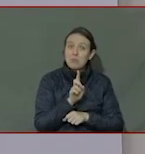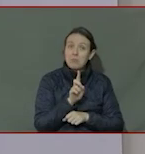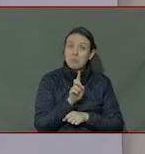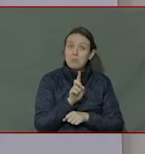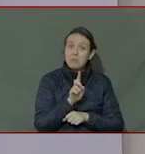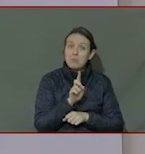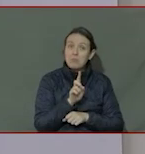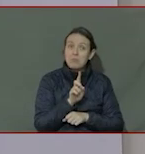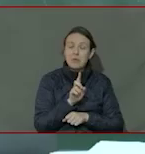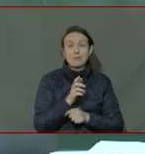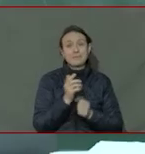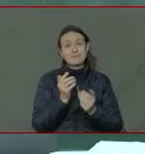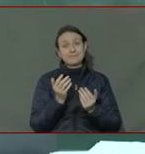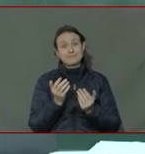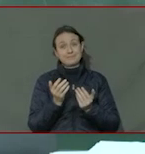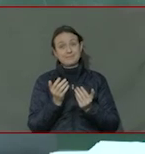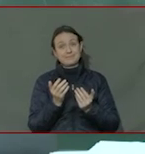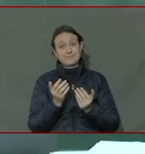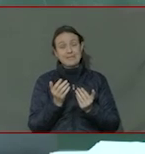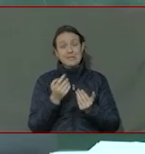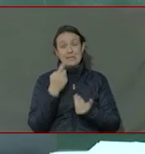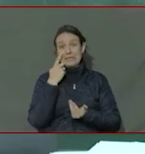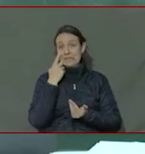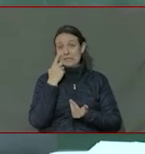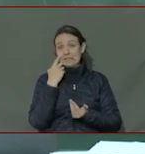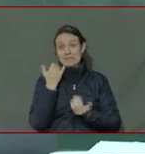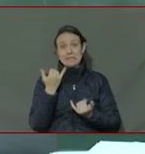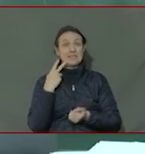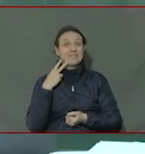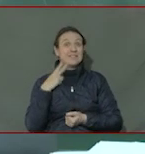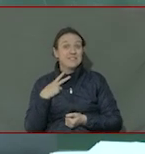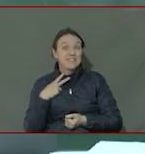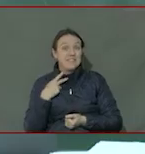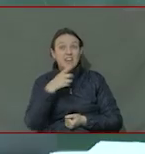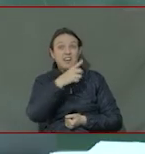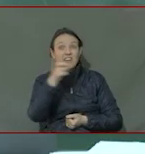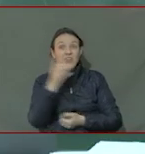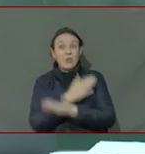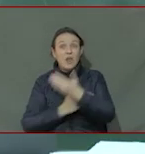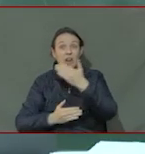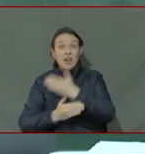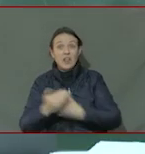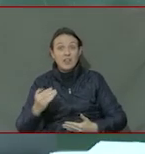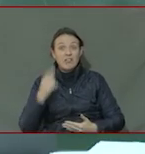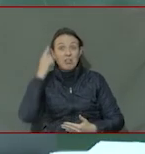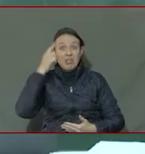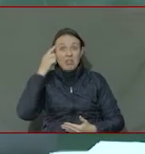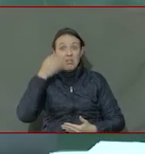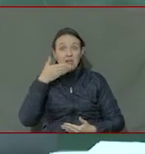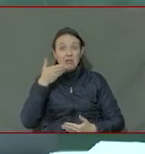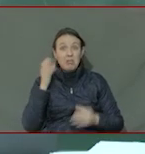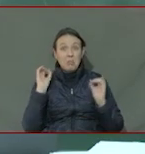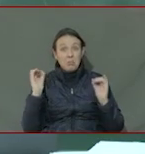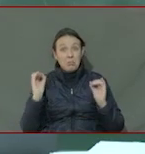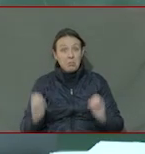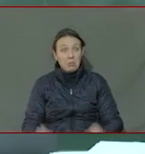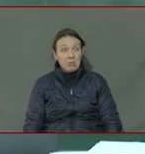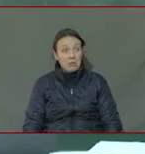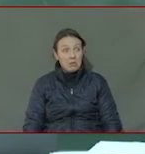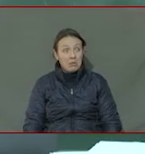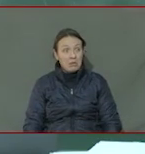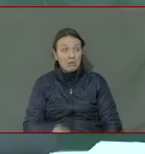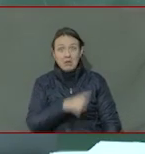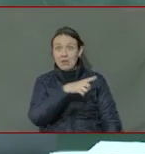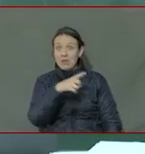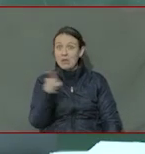People, I find, unfortunately, that you are lazy to think. This is why you're not going to get the results